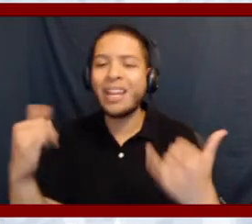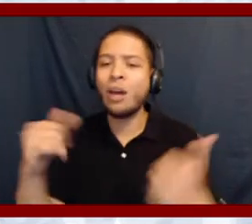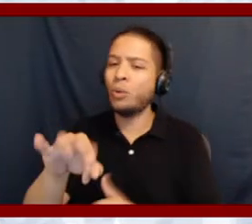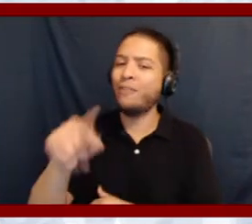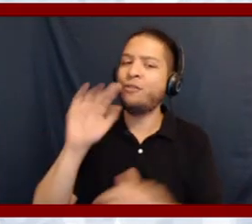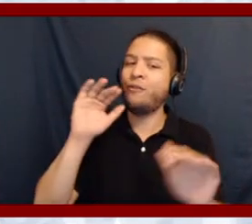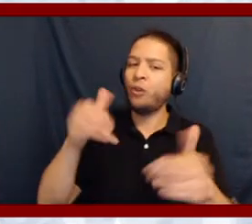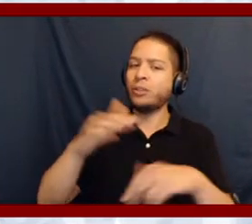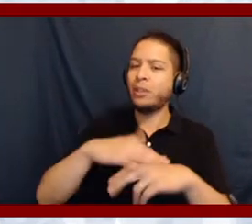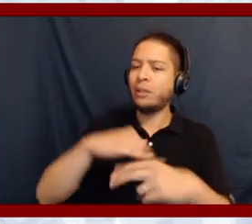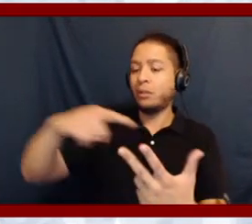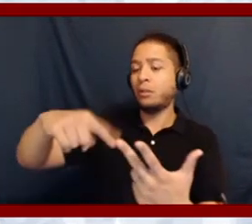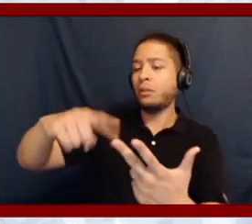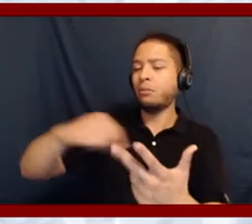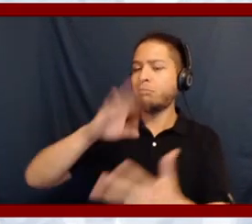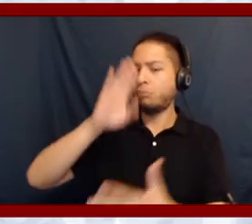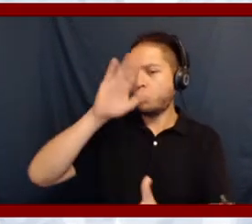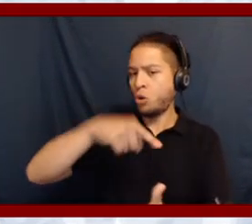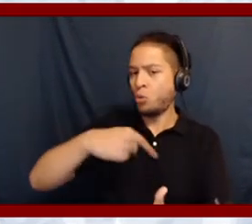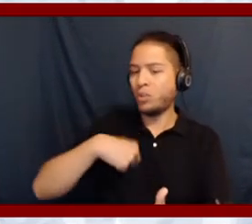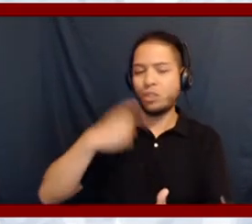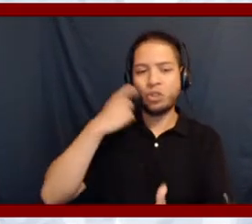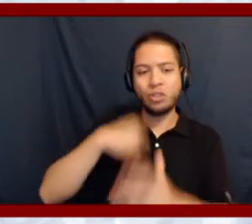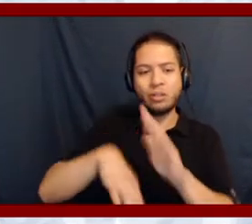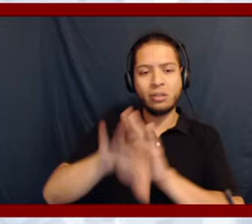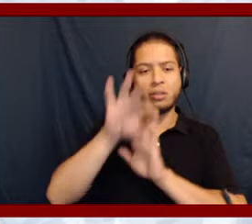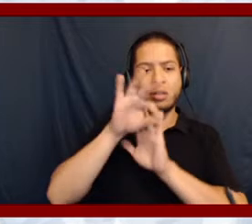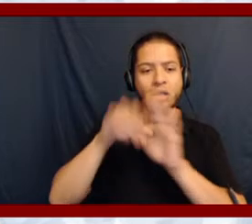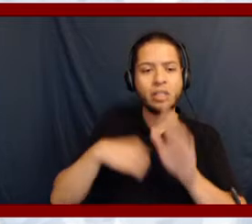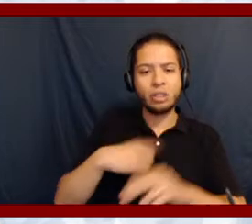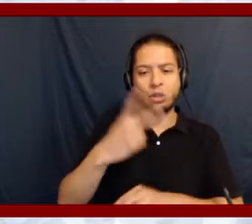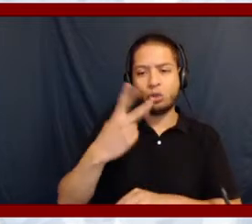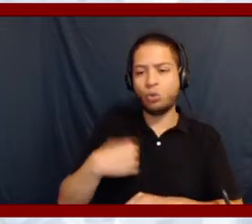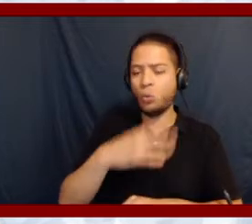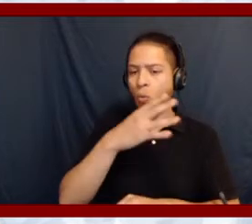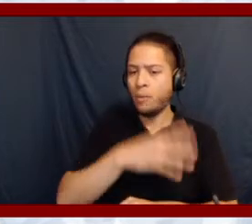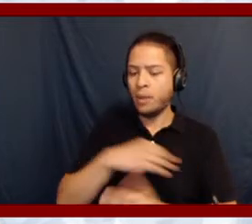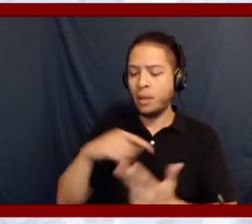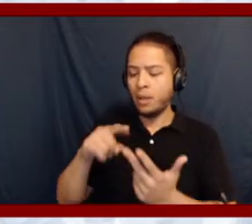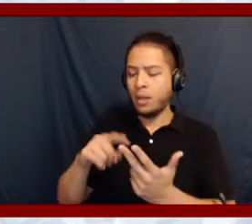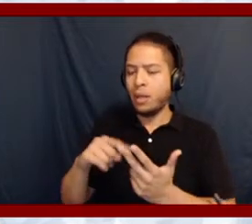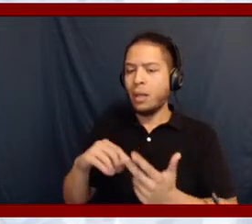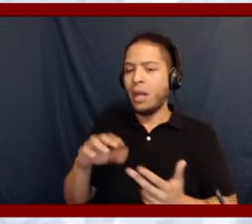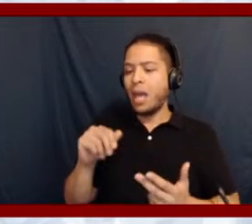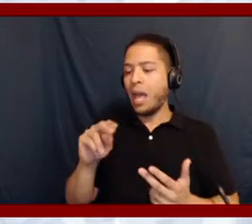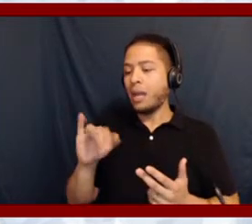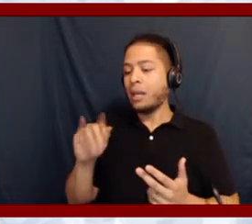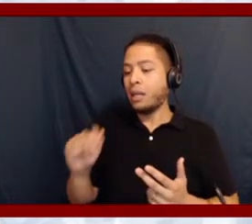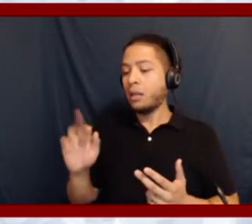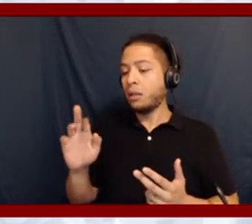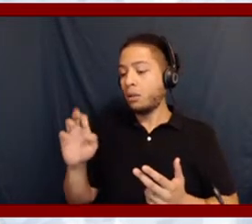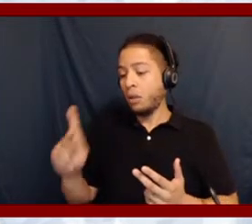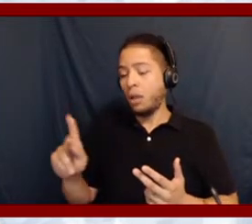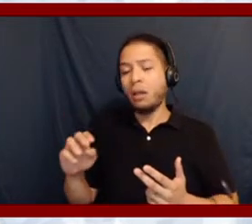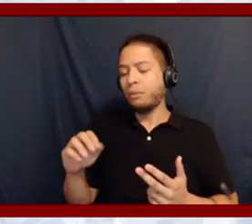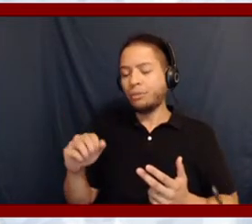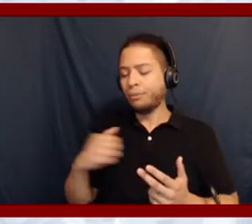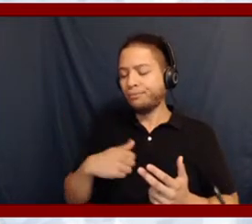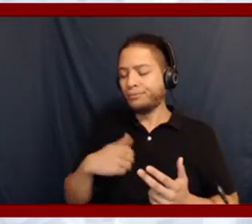appointed Kristen Clark and Vanita Gupta in the Department of Justice. Both of them ran civil rights organizations.